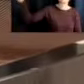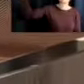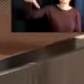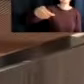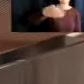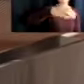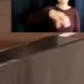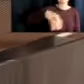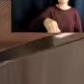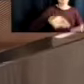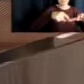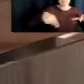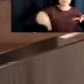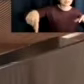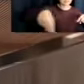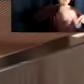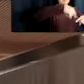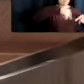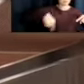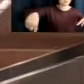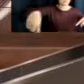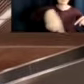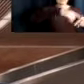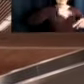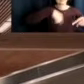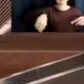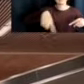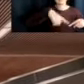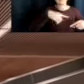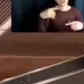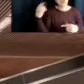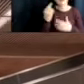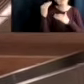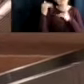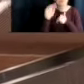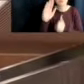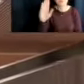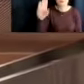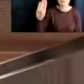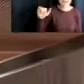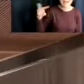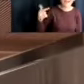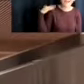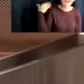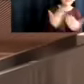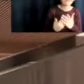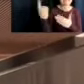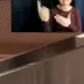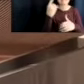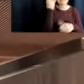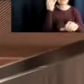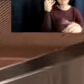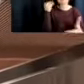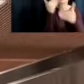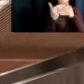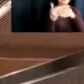So the hope is always that your bag makes it. But sometimes, like if you were really close to missing your flight, maybe your bag wouldn't